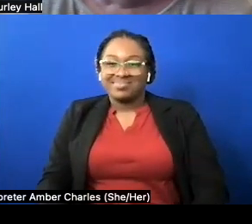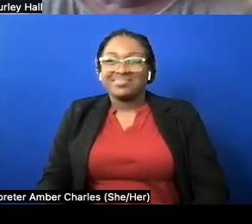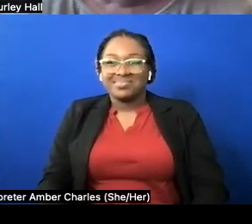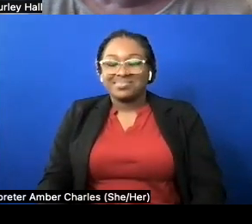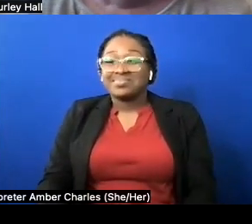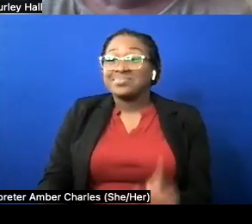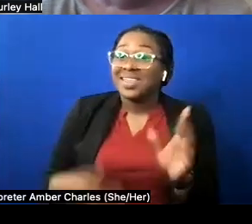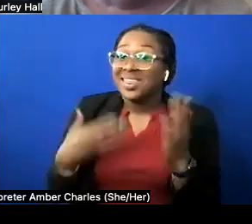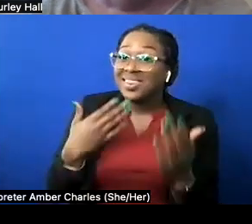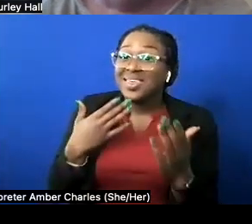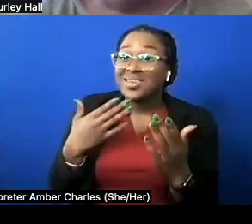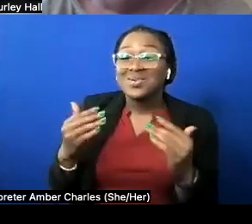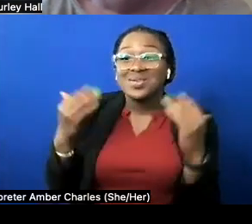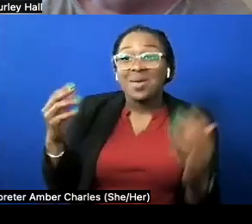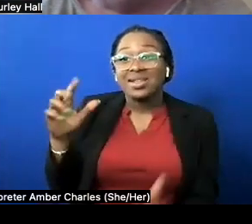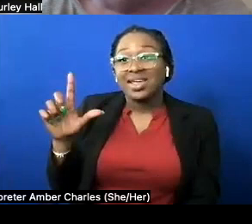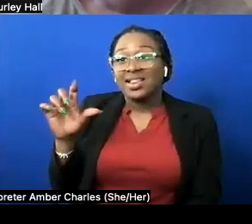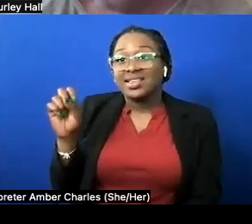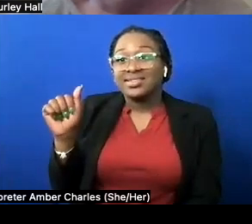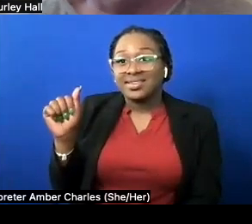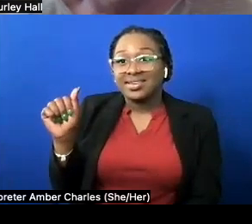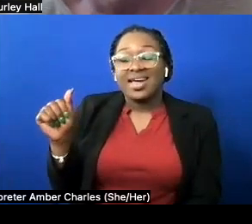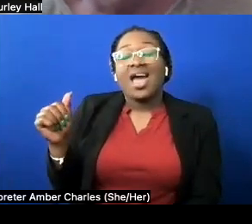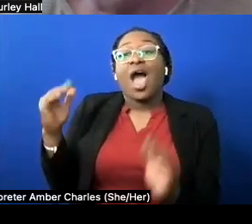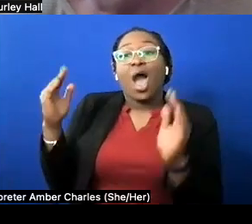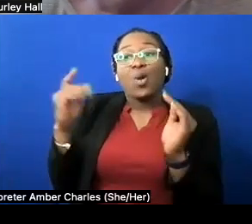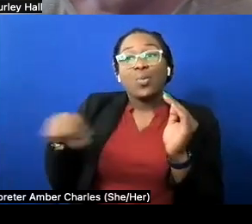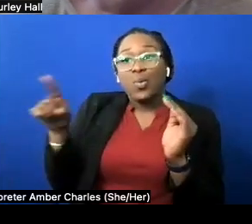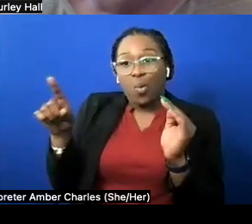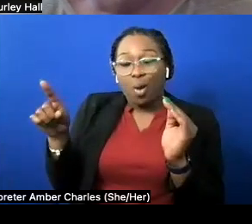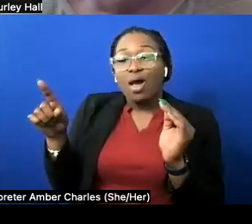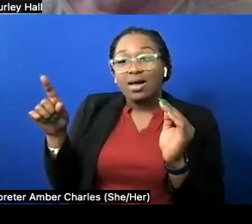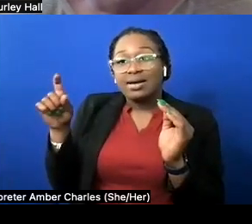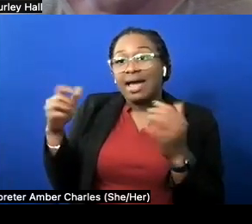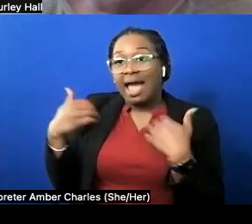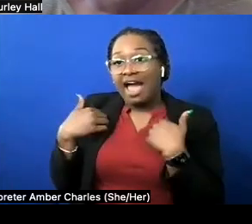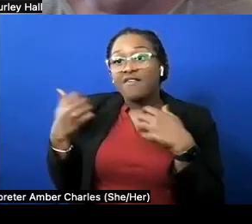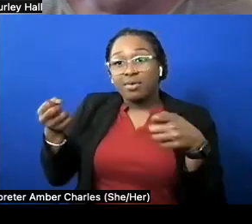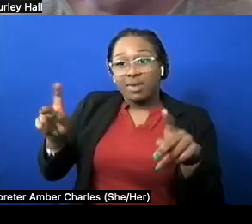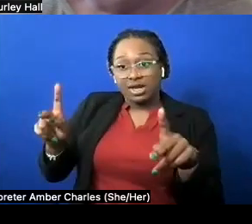Thank you so much, Lisa. I hope that's permission that everyone needs to show up. And